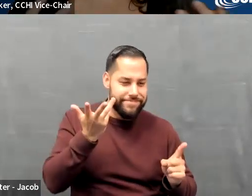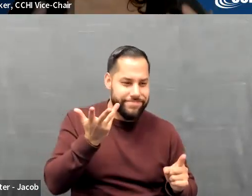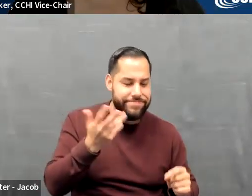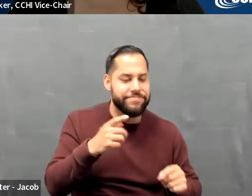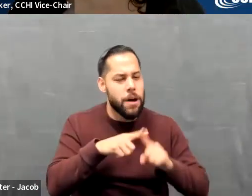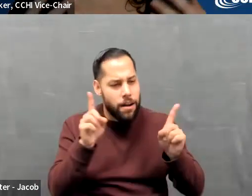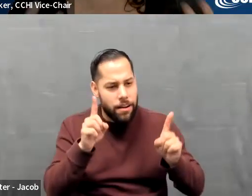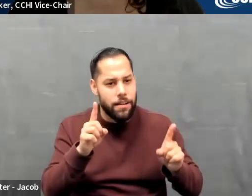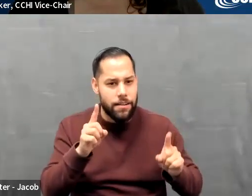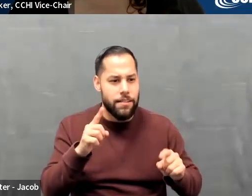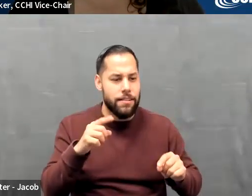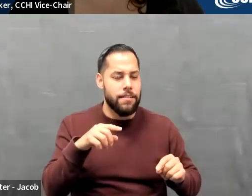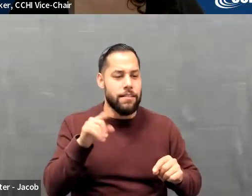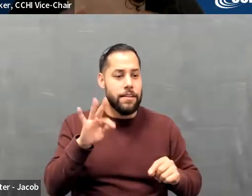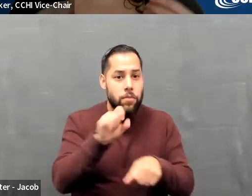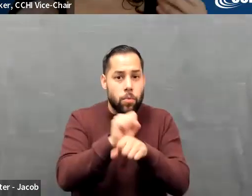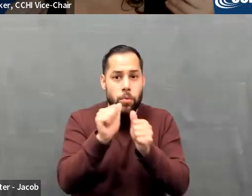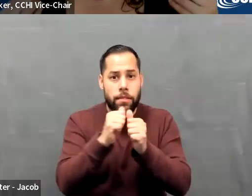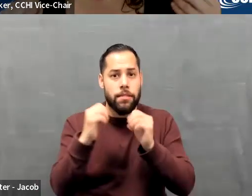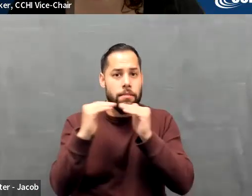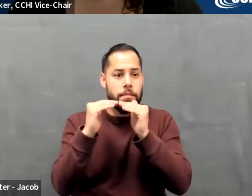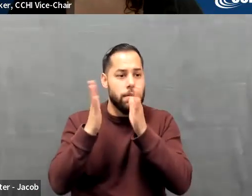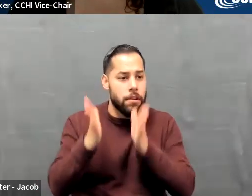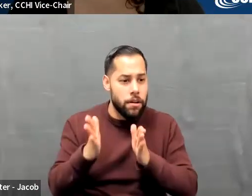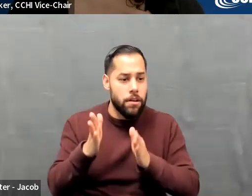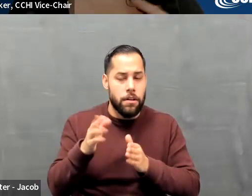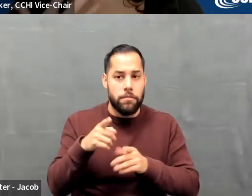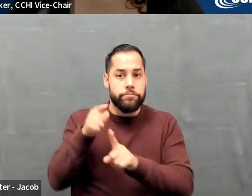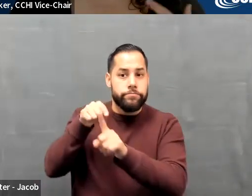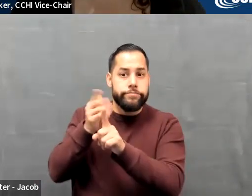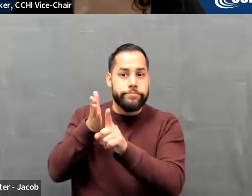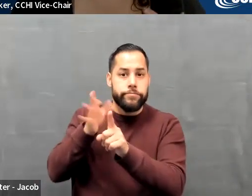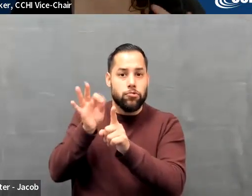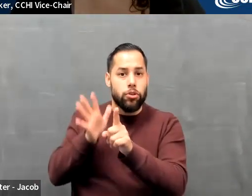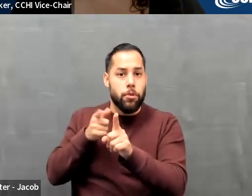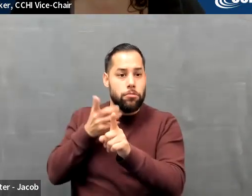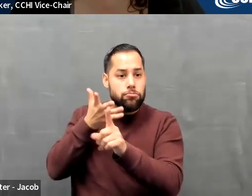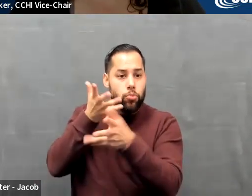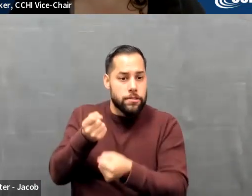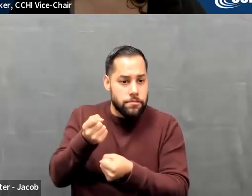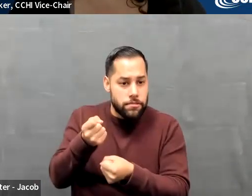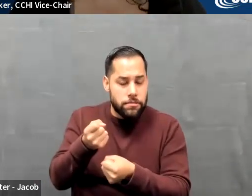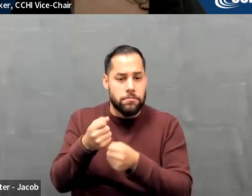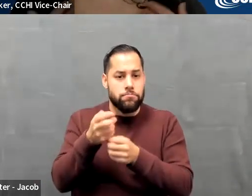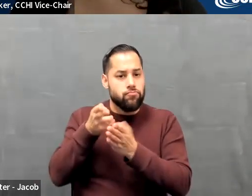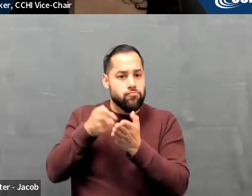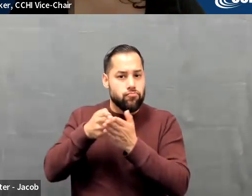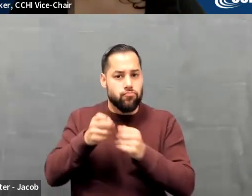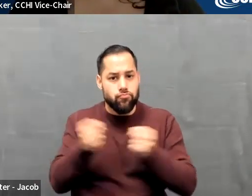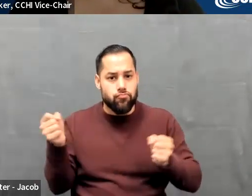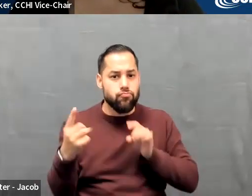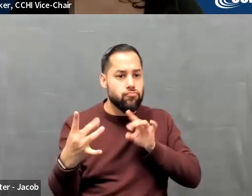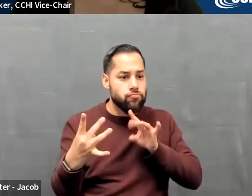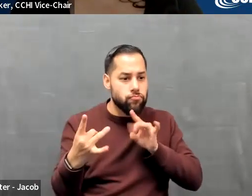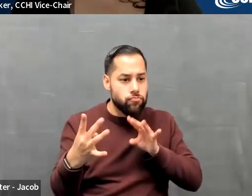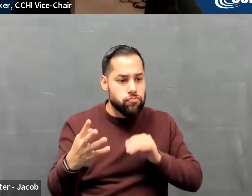if you can work with a colleague that you trust and give each other honest feedback, that can be a really